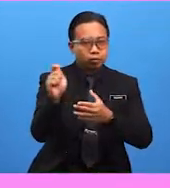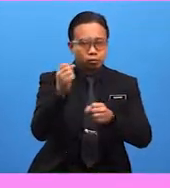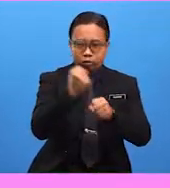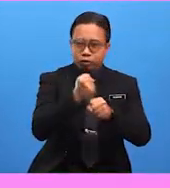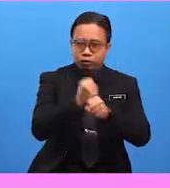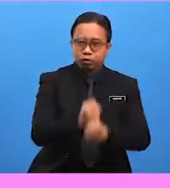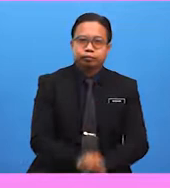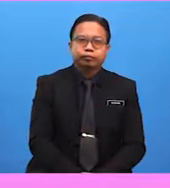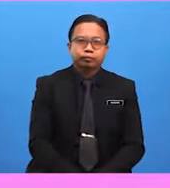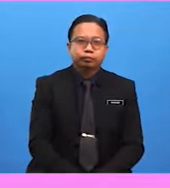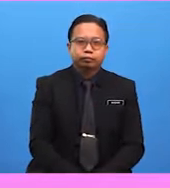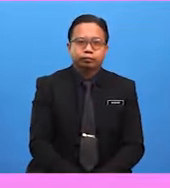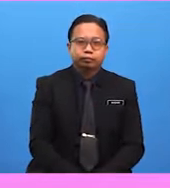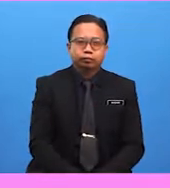profession.